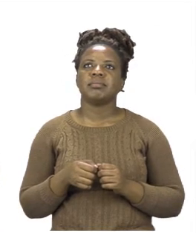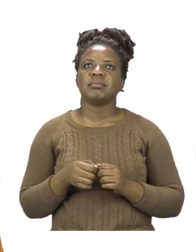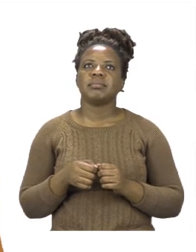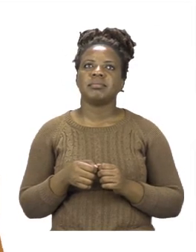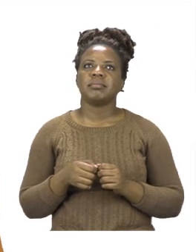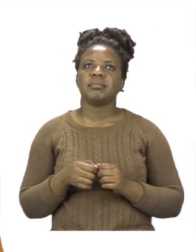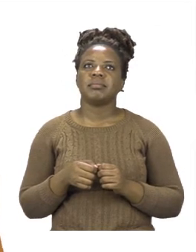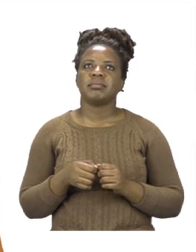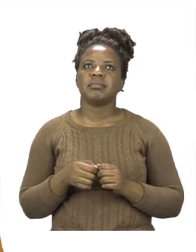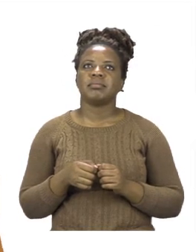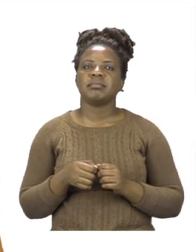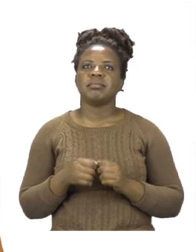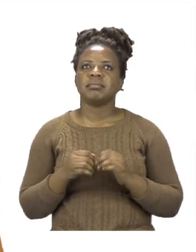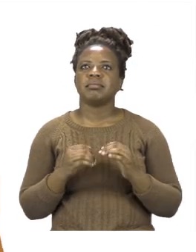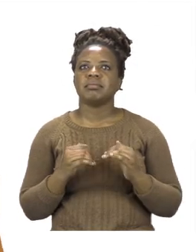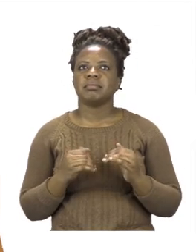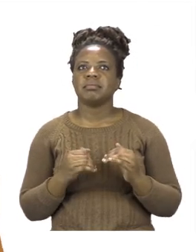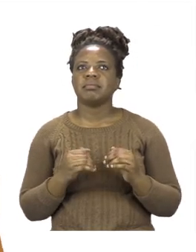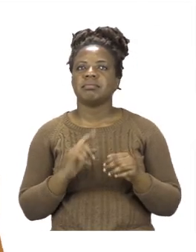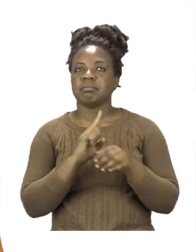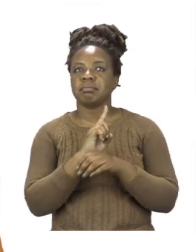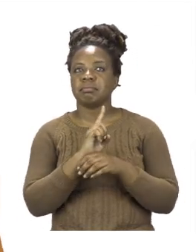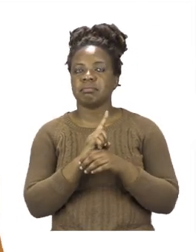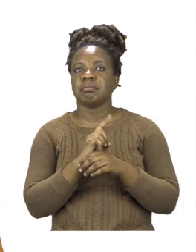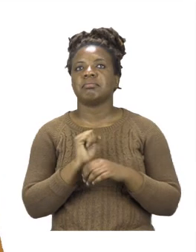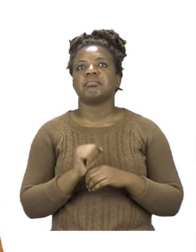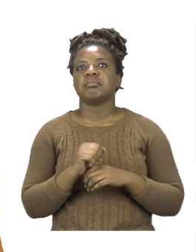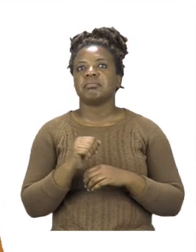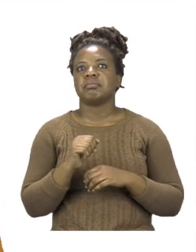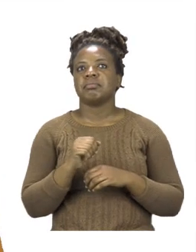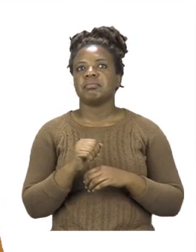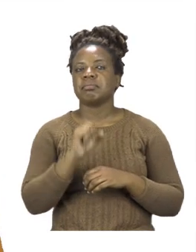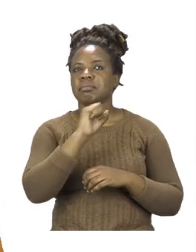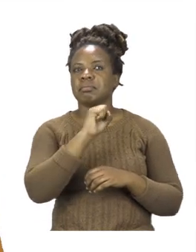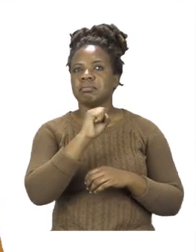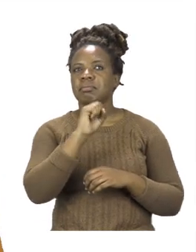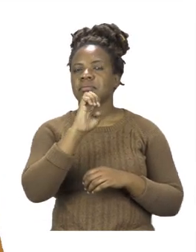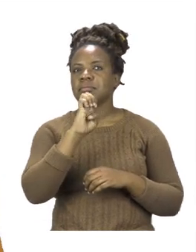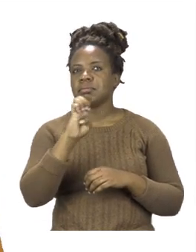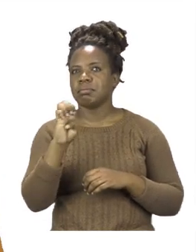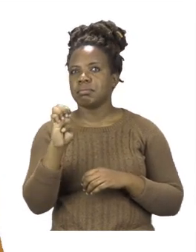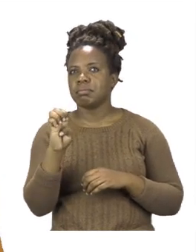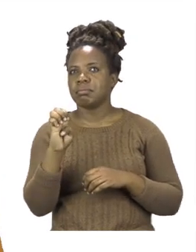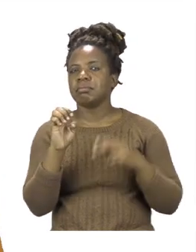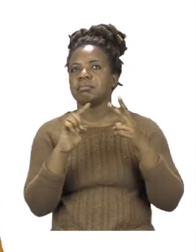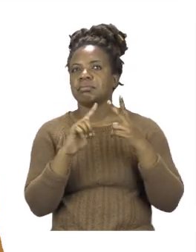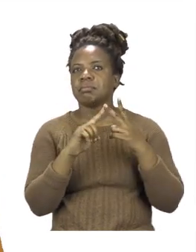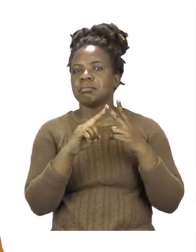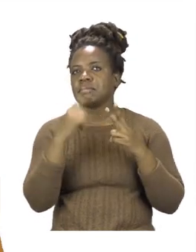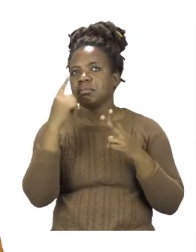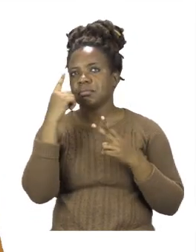do on the board today is the first one, where we can have the word see, then we have our